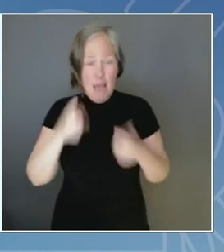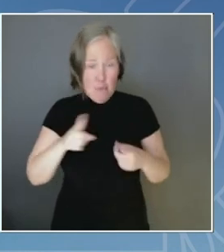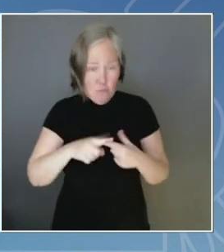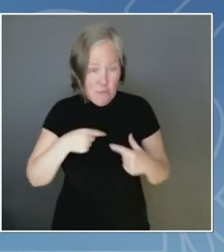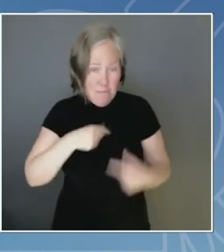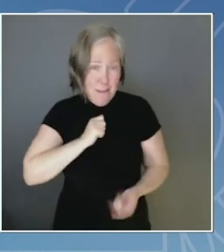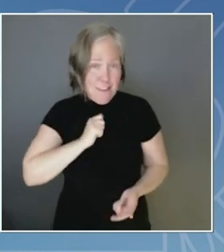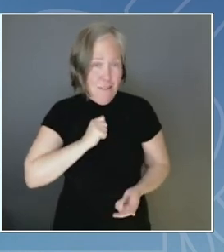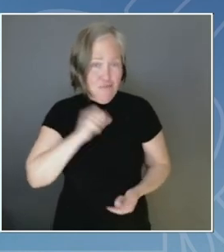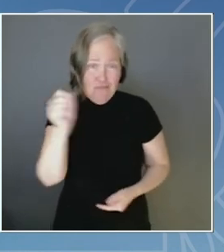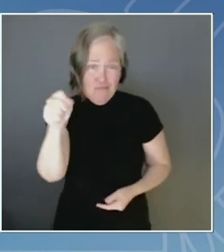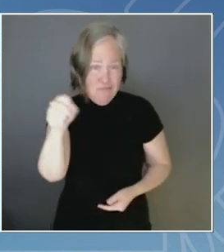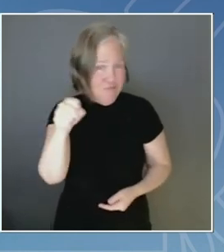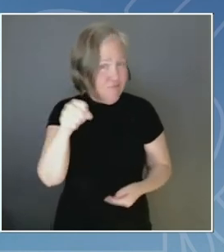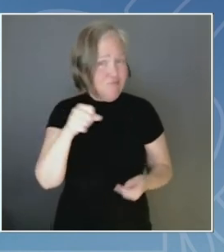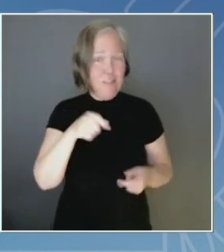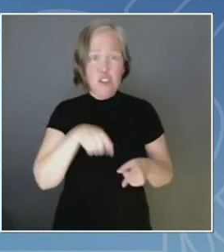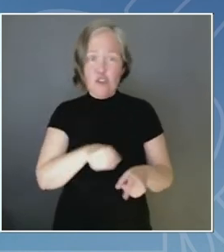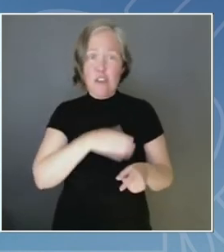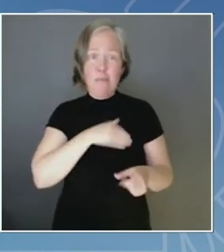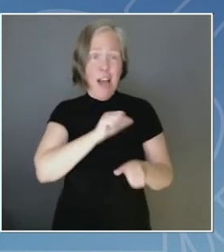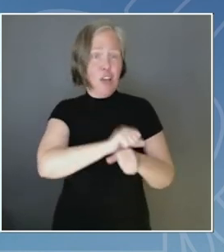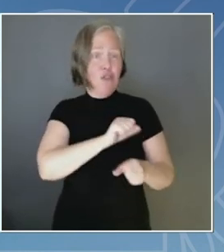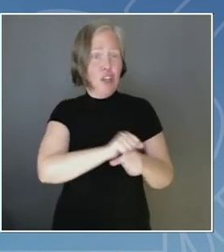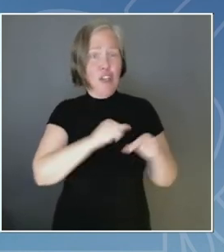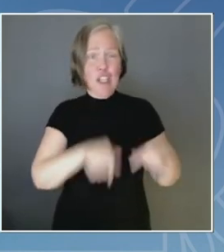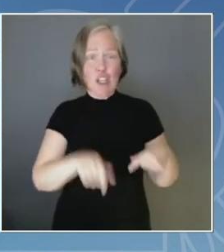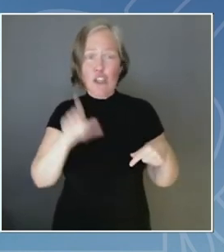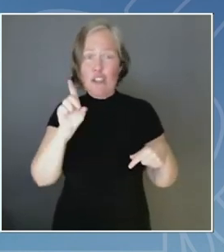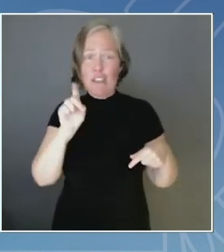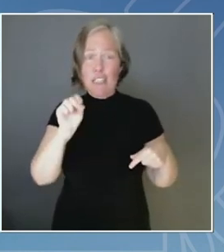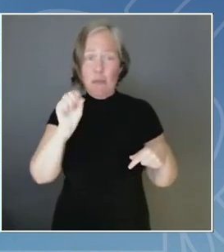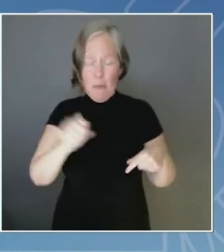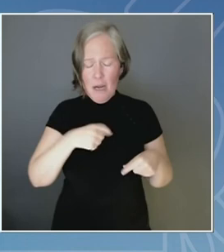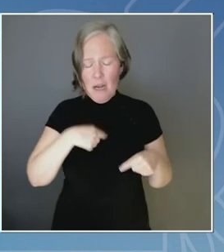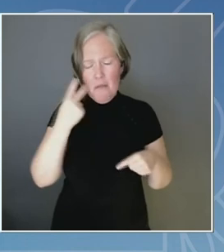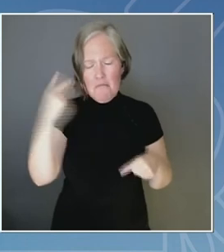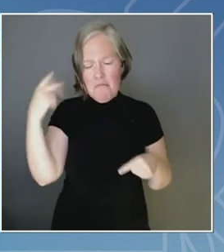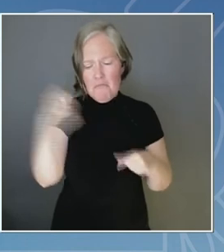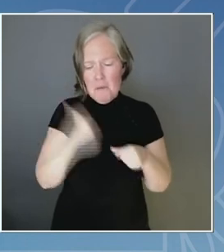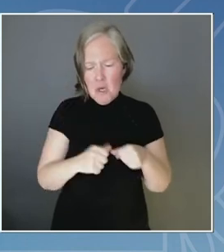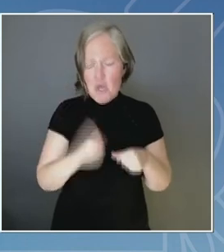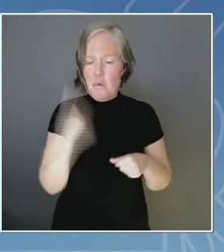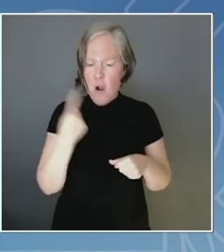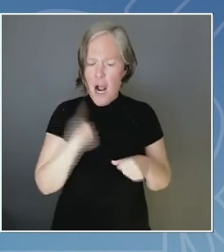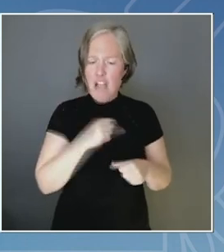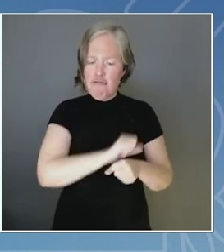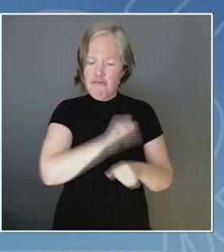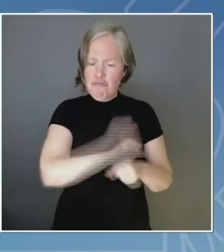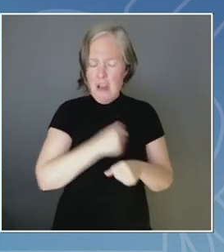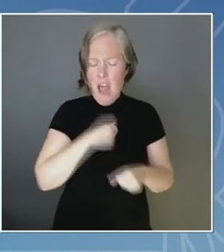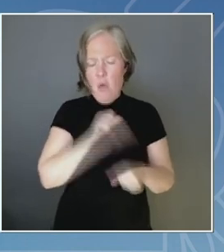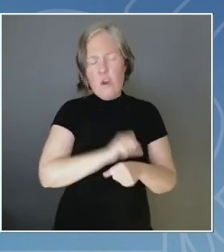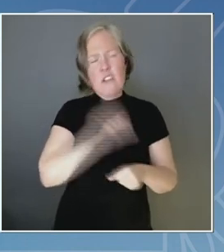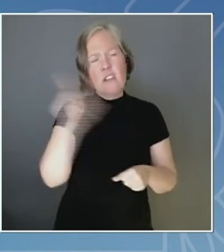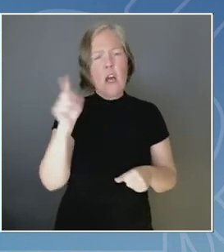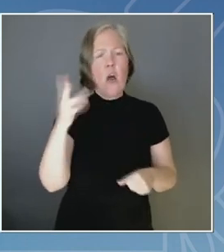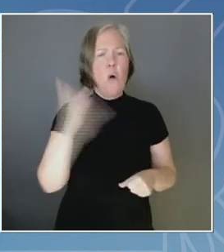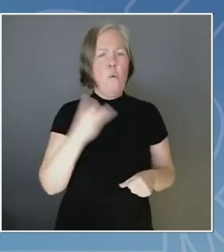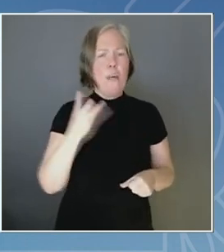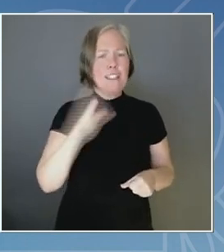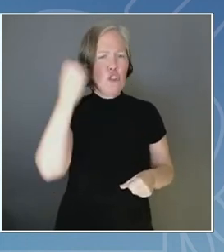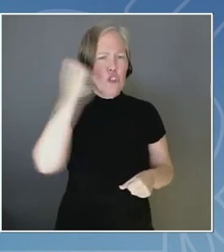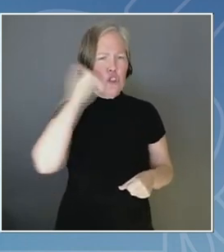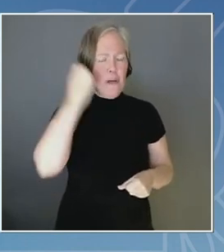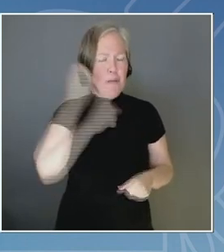myself, going through my career in the State Department. I remember one of my earlier assignments, I was in Western Europe in a country that shall remain